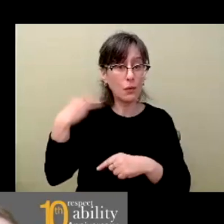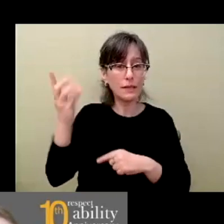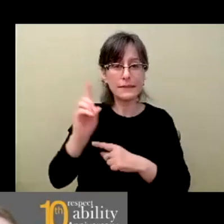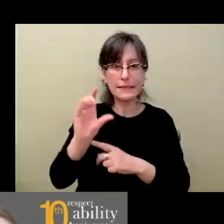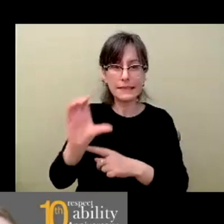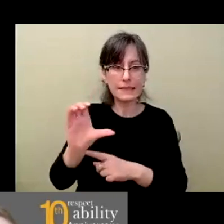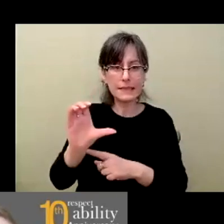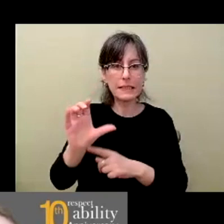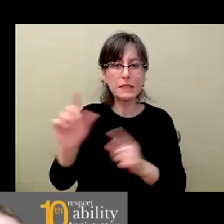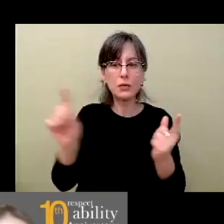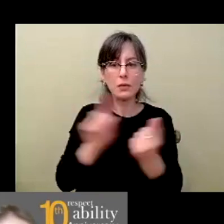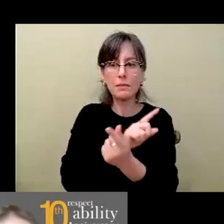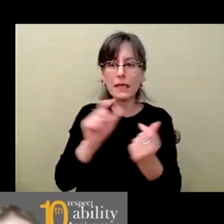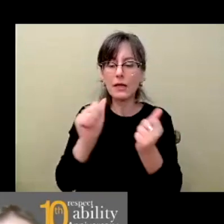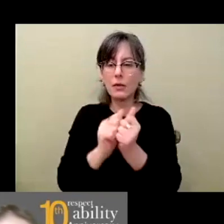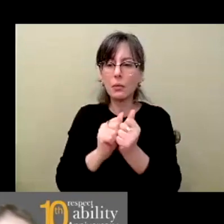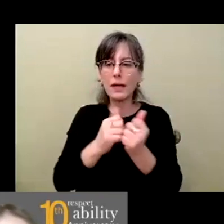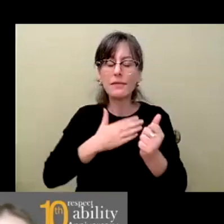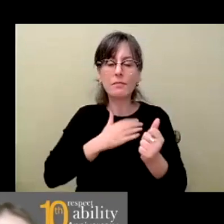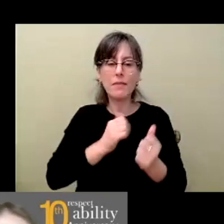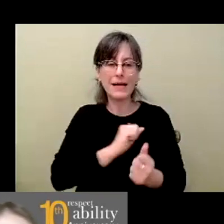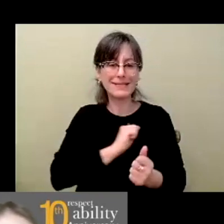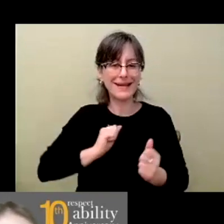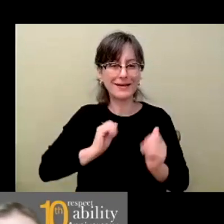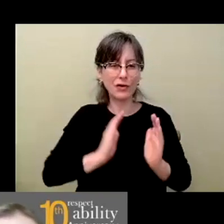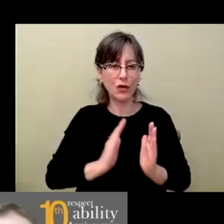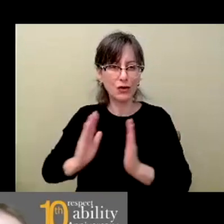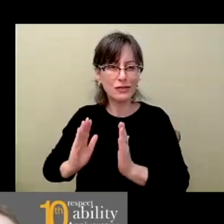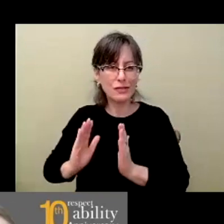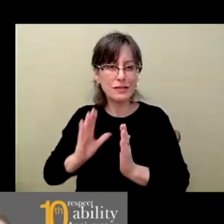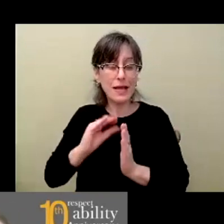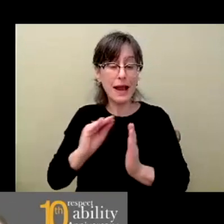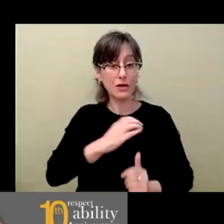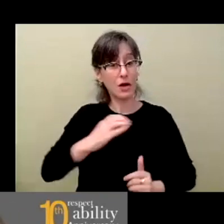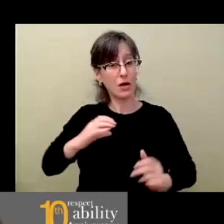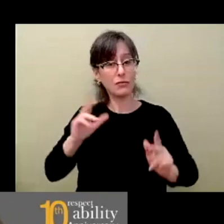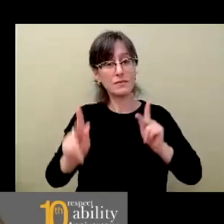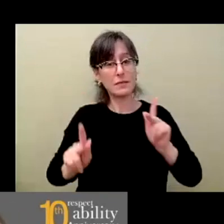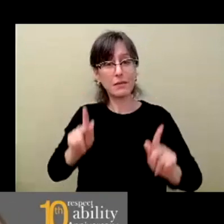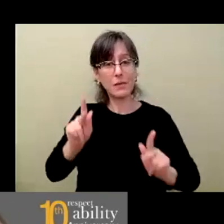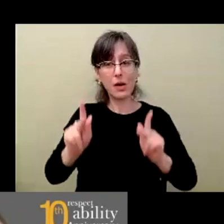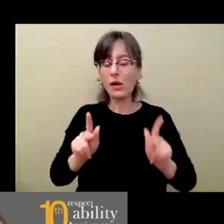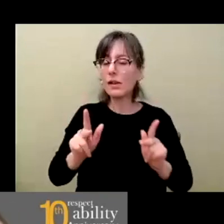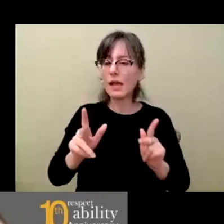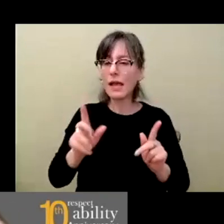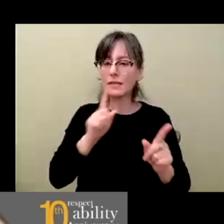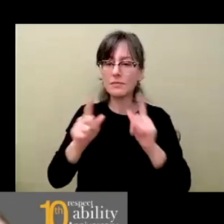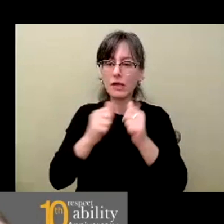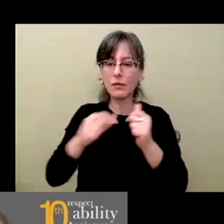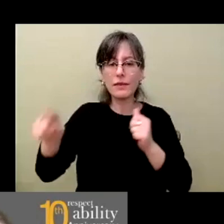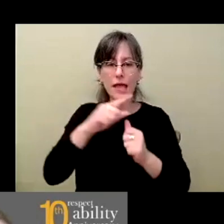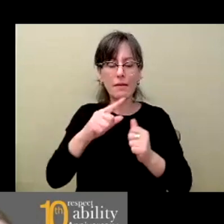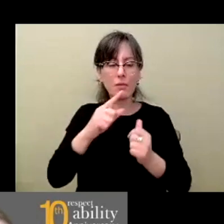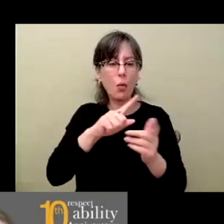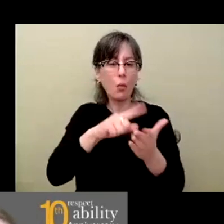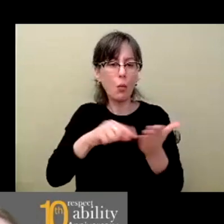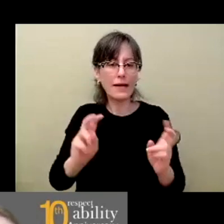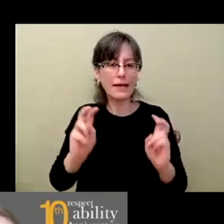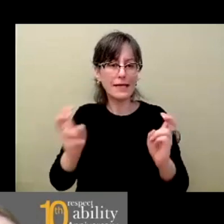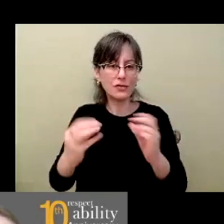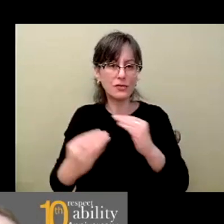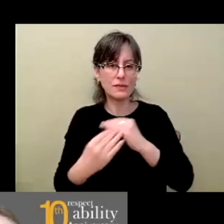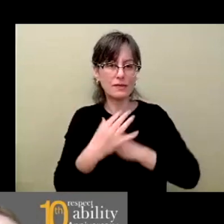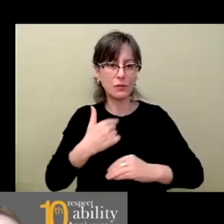meet with my senators and congressmen and speak with them about issues that affected me as a blind